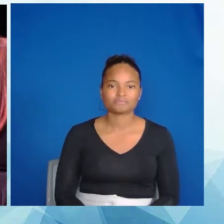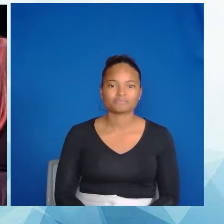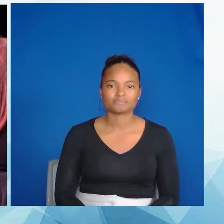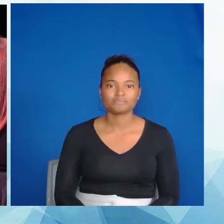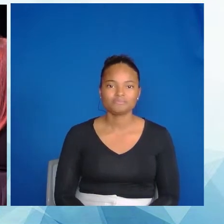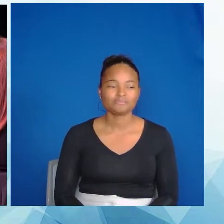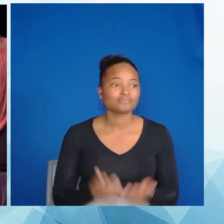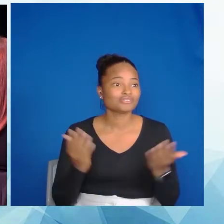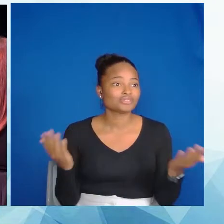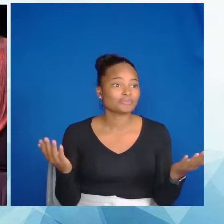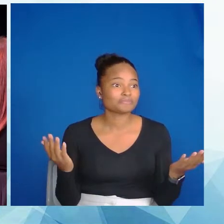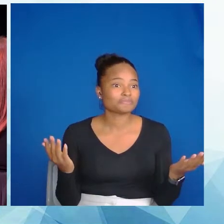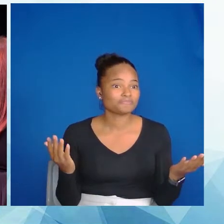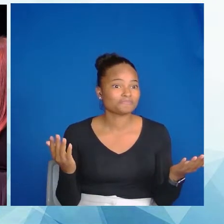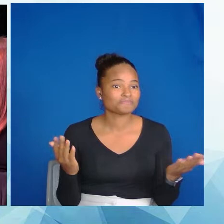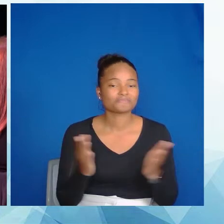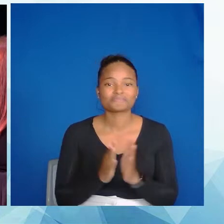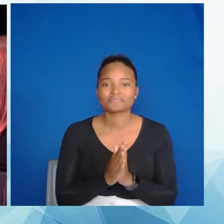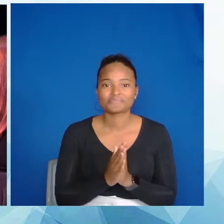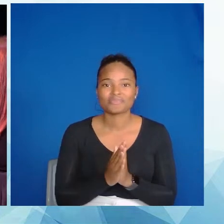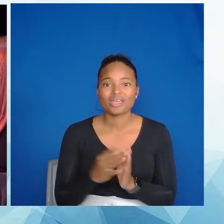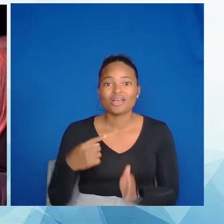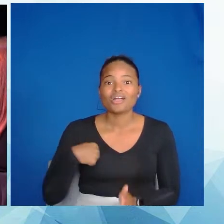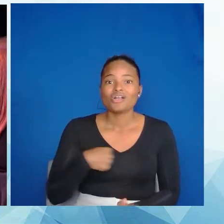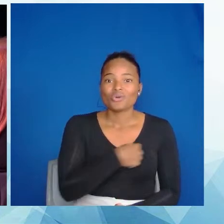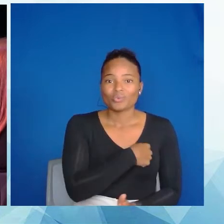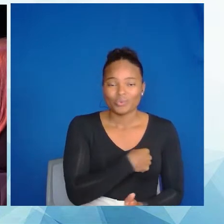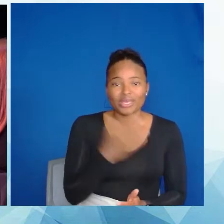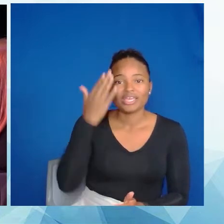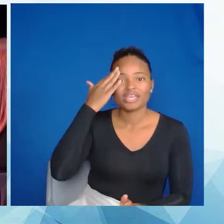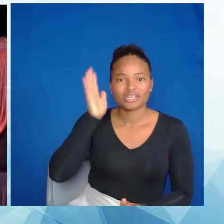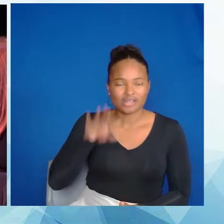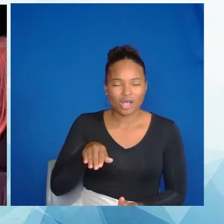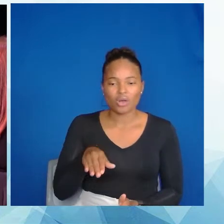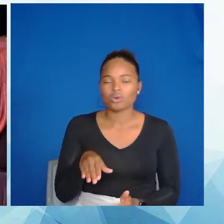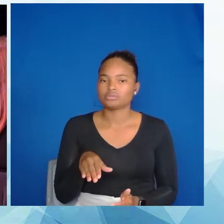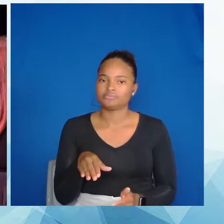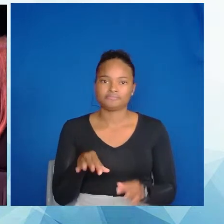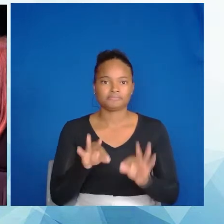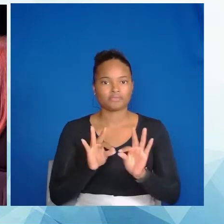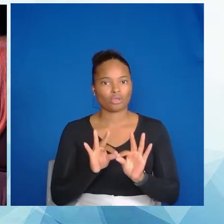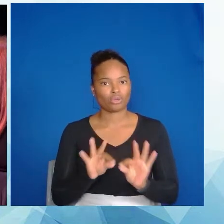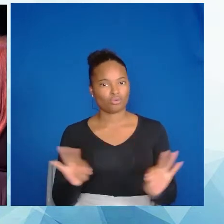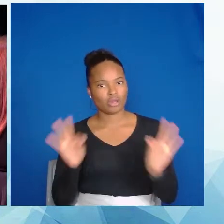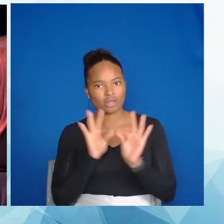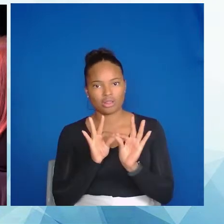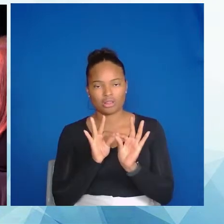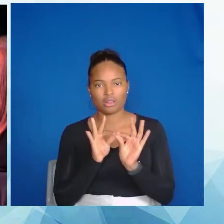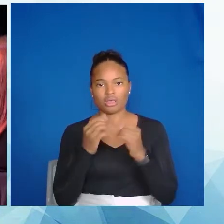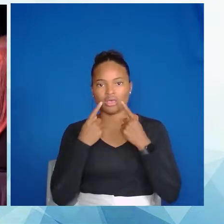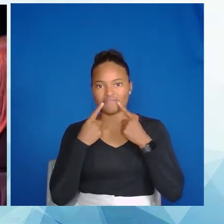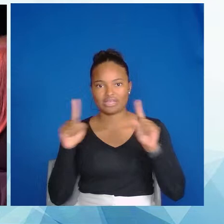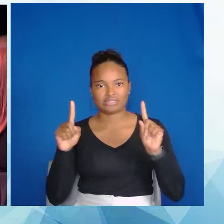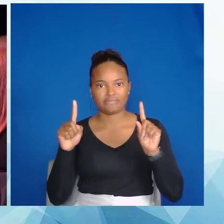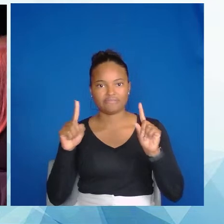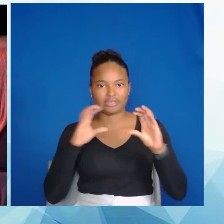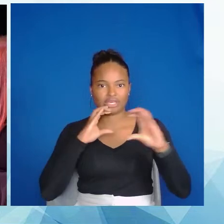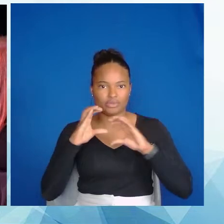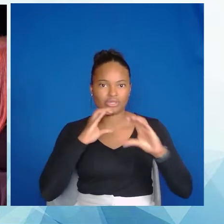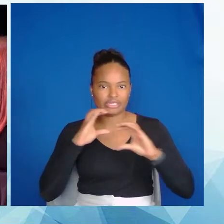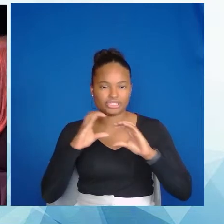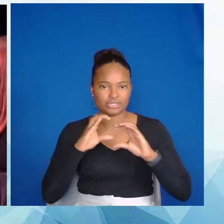So, we know that it is critical to have effective communication